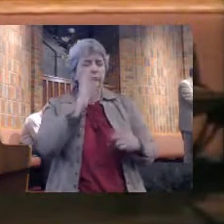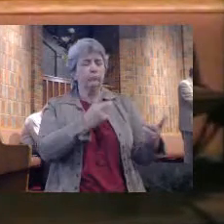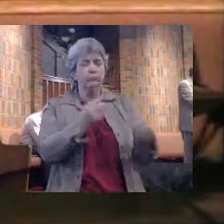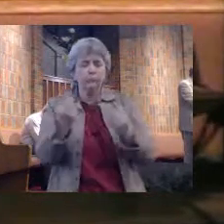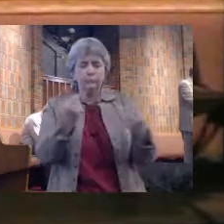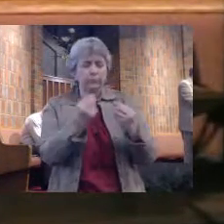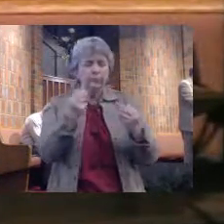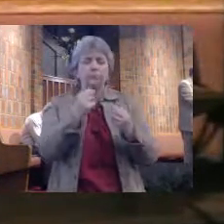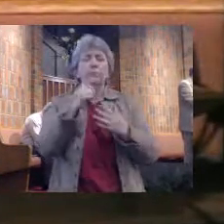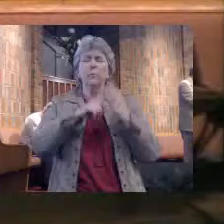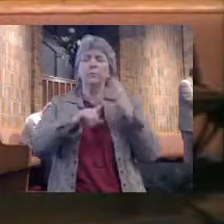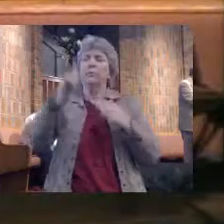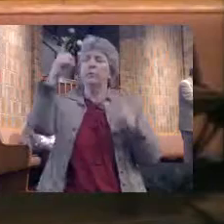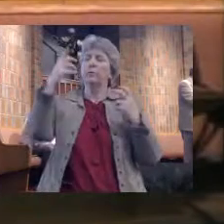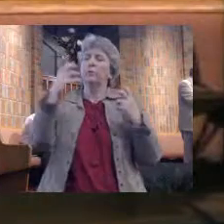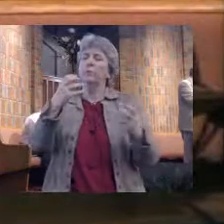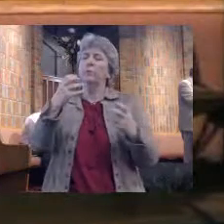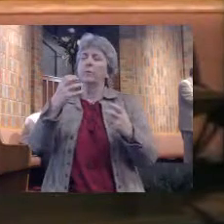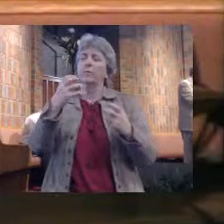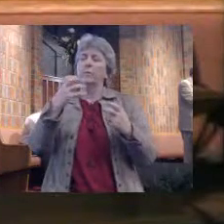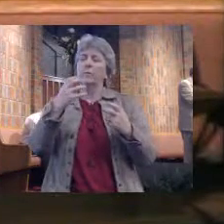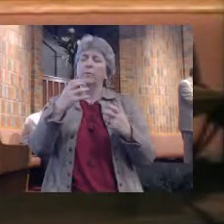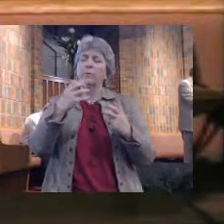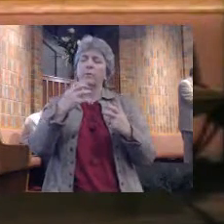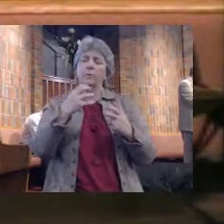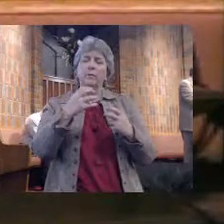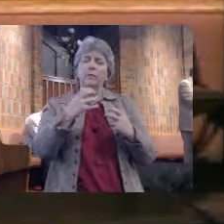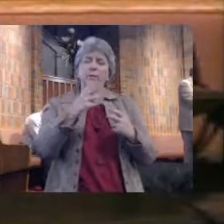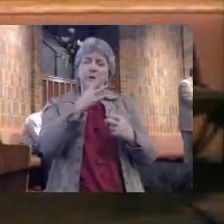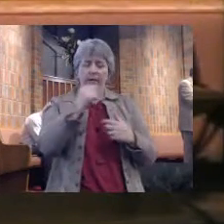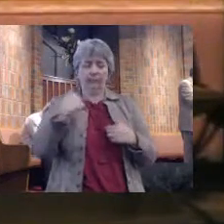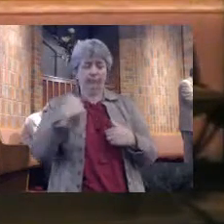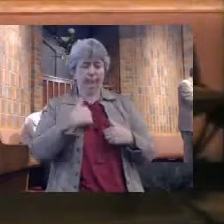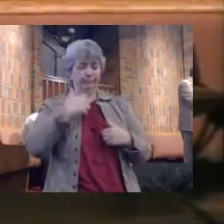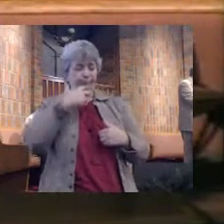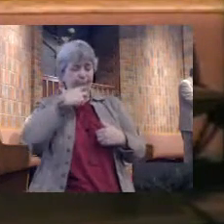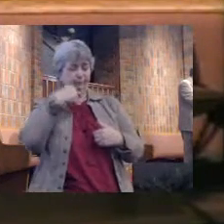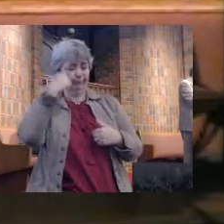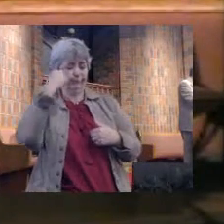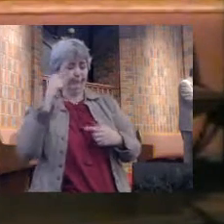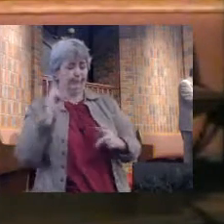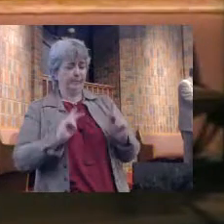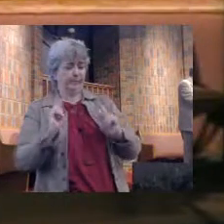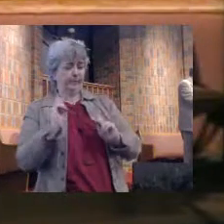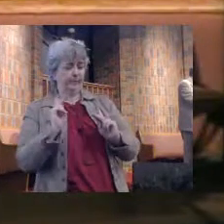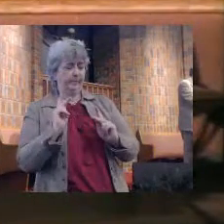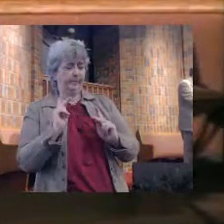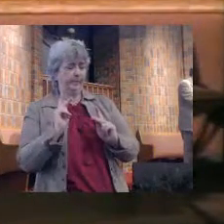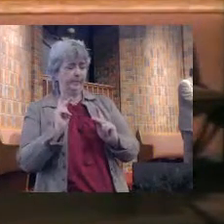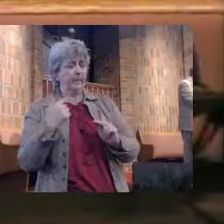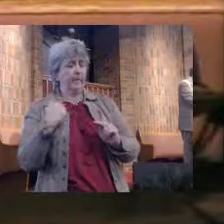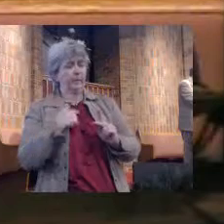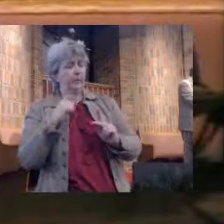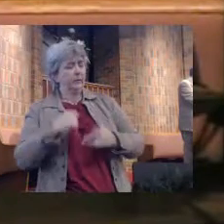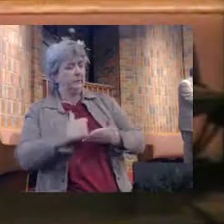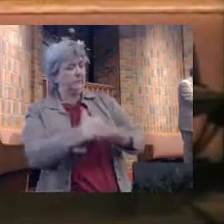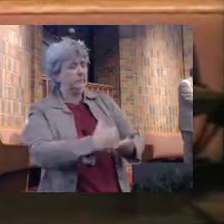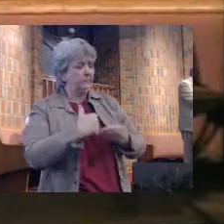And we hope, Father, that we are older, that those of us that are older, that we can do those things that can help